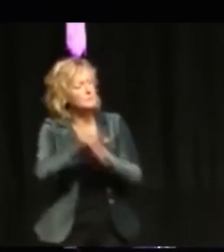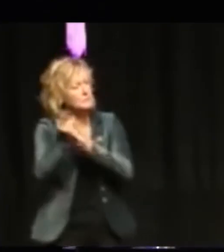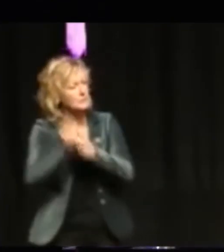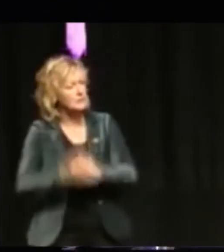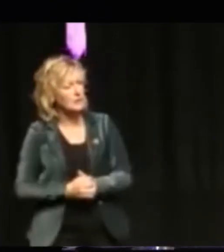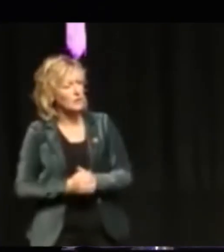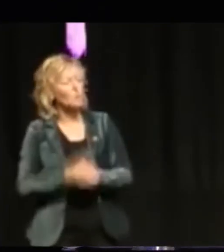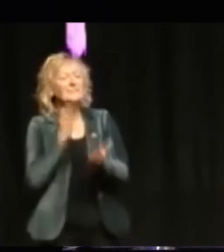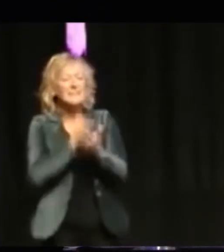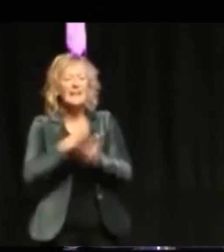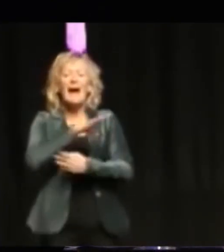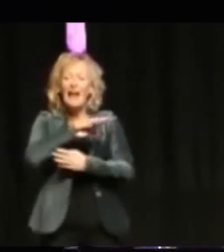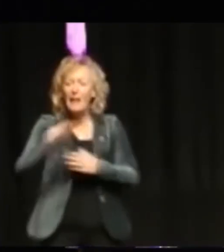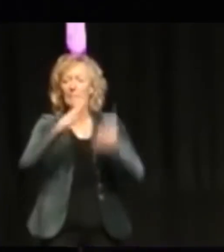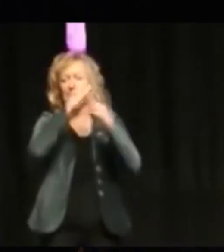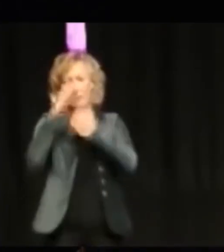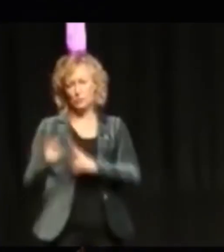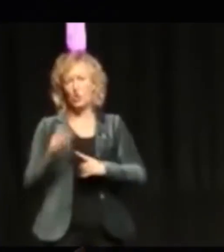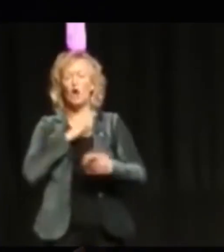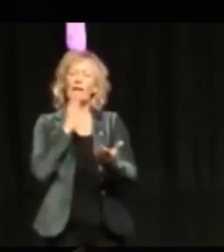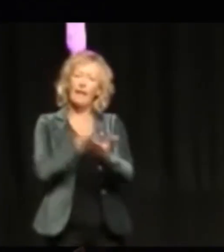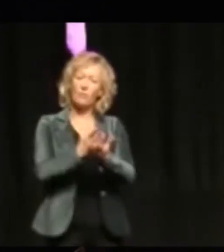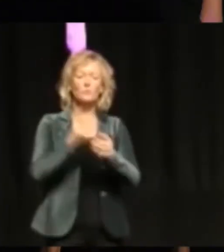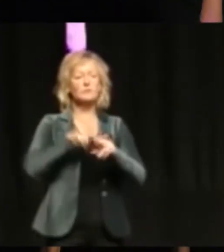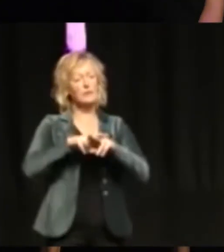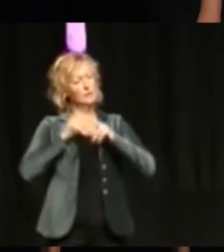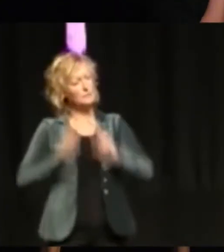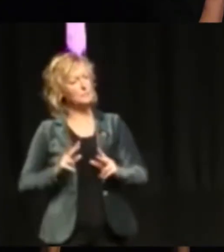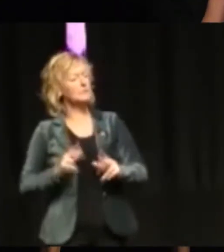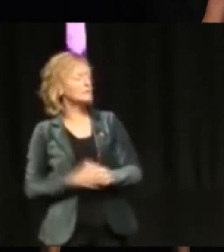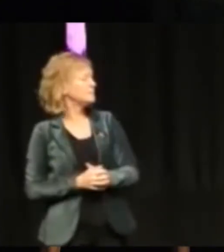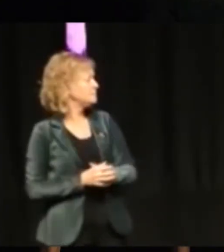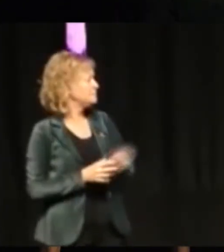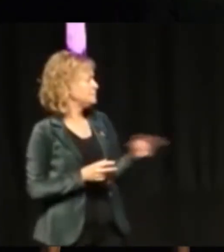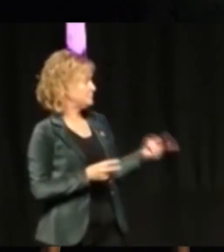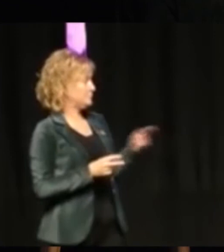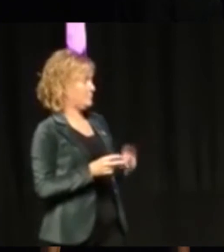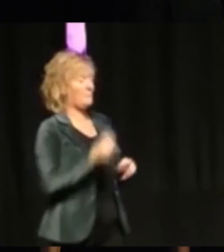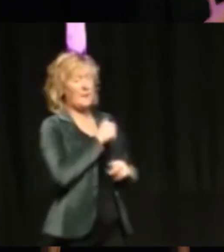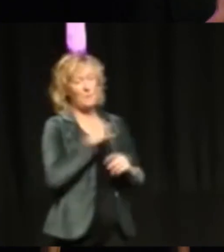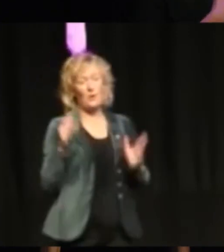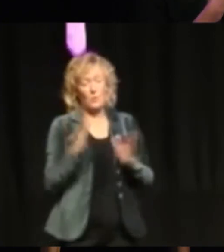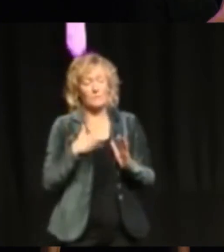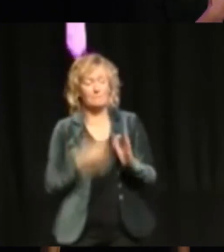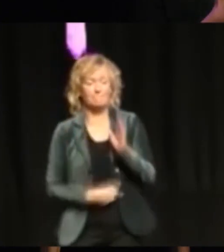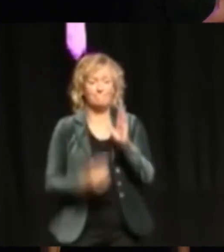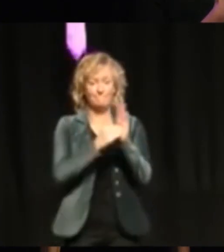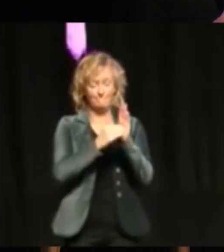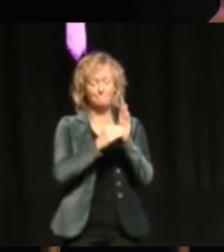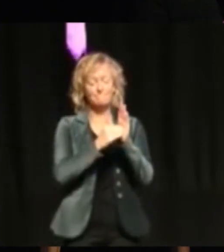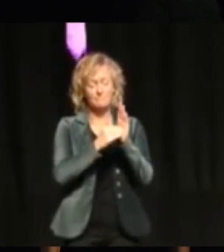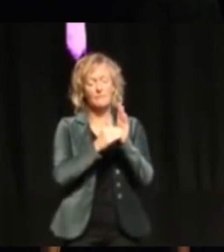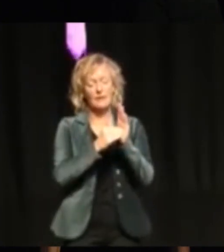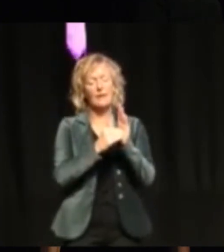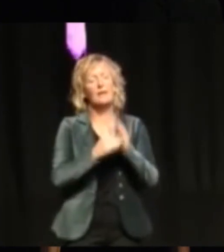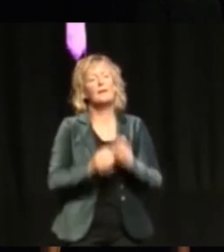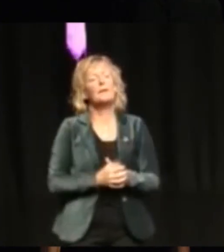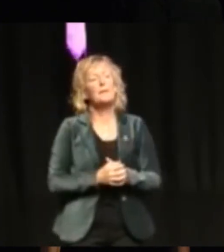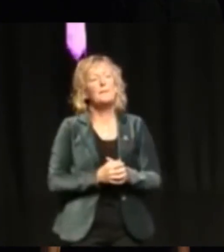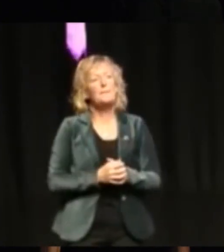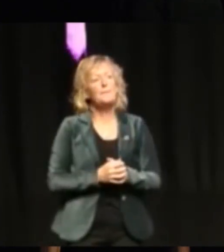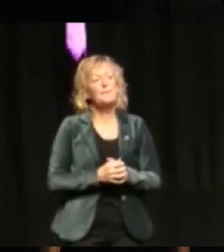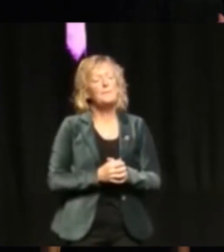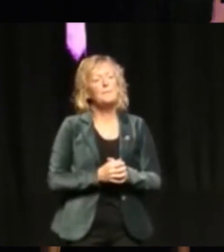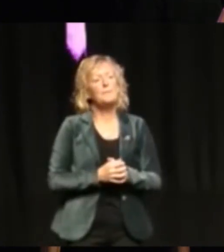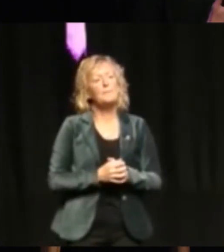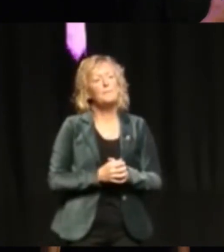human being, I'll be happy. Thank Can you. I just say, I just want to add something more that is coming also around